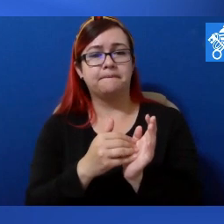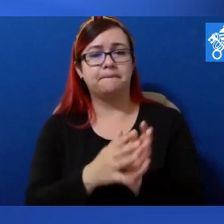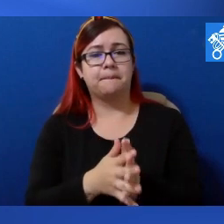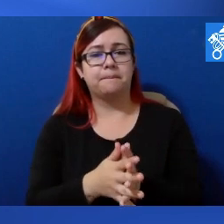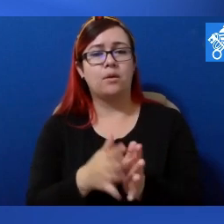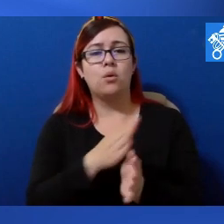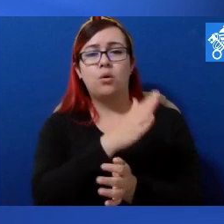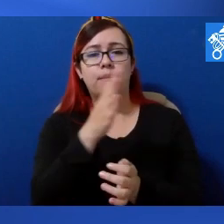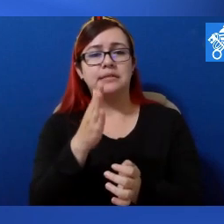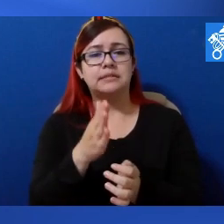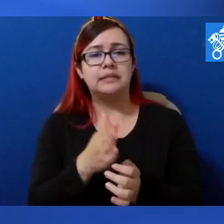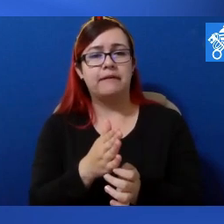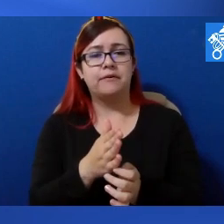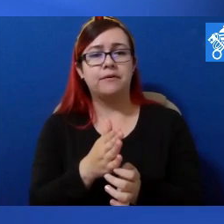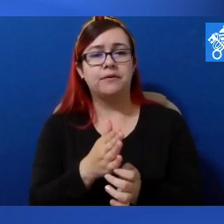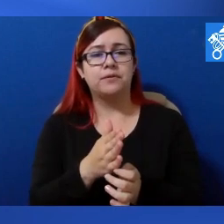stay.